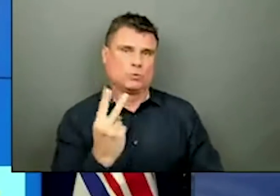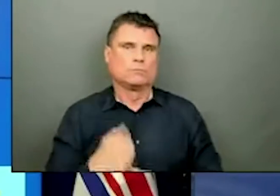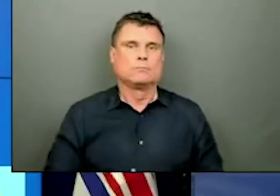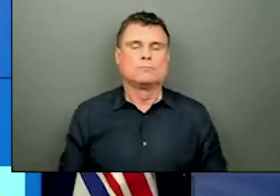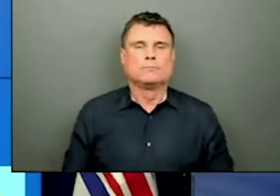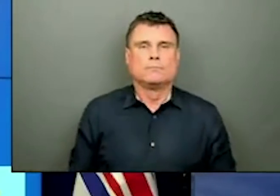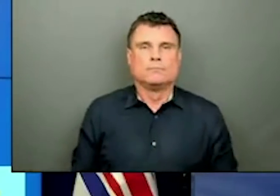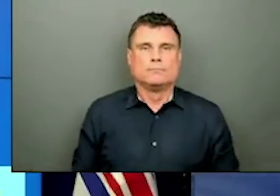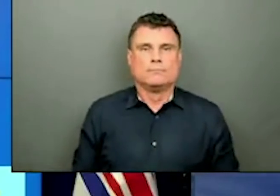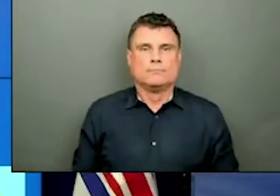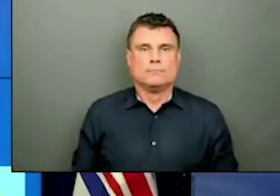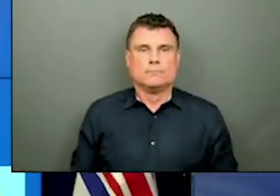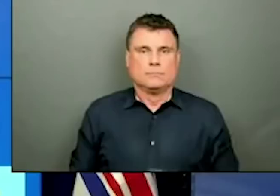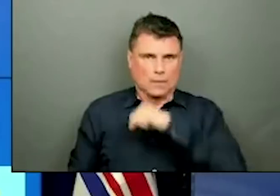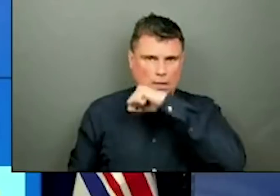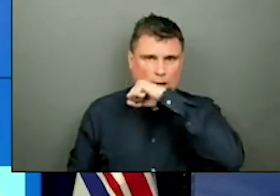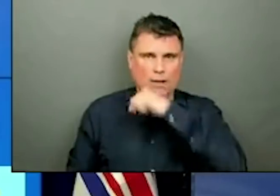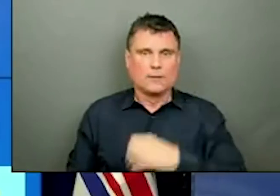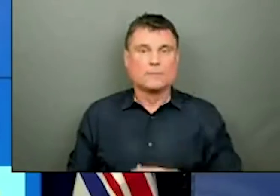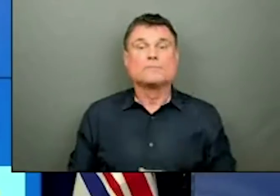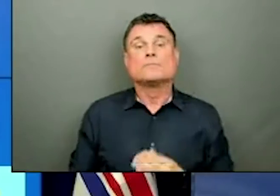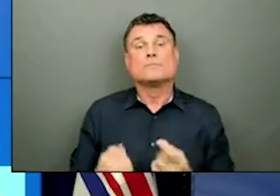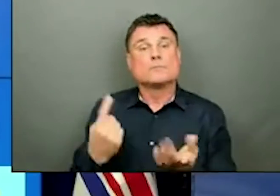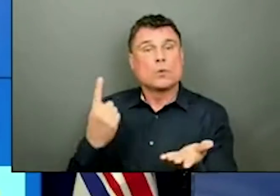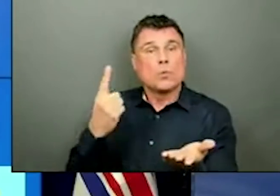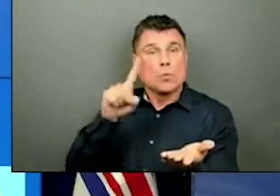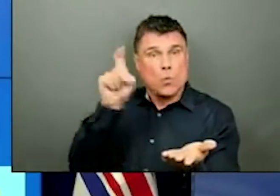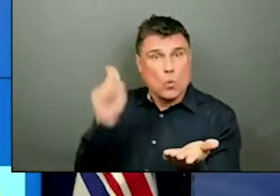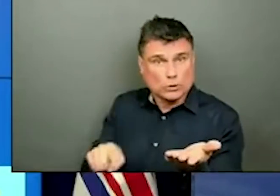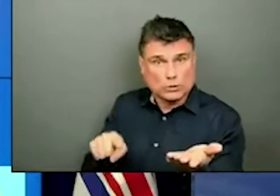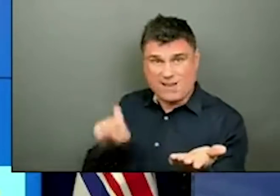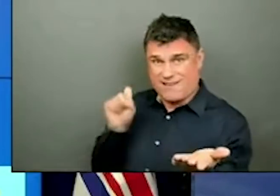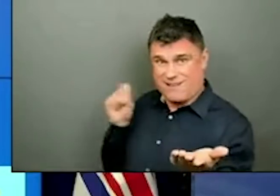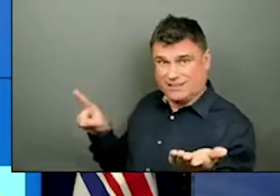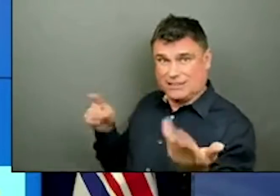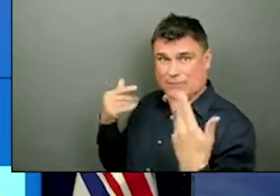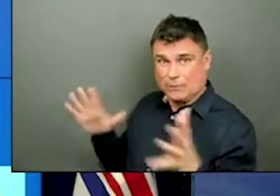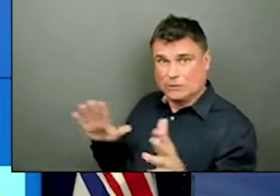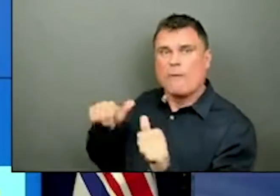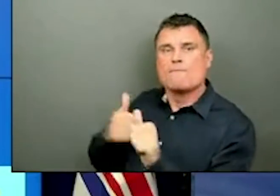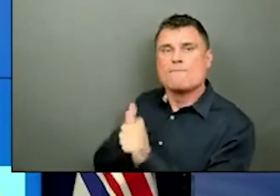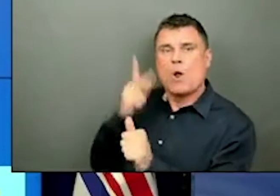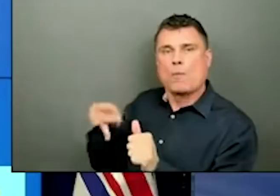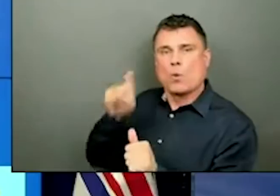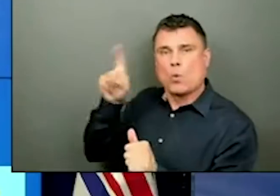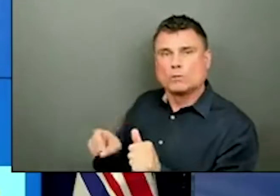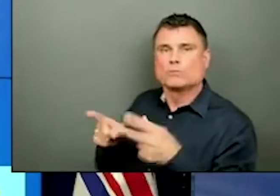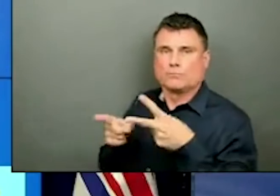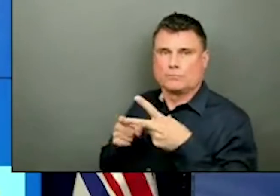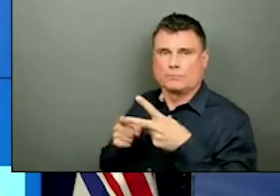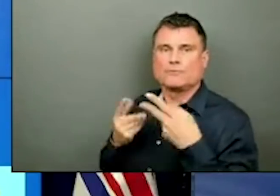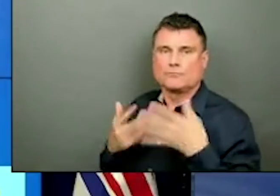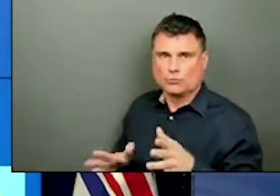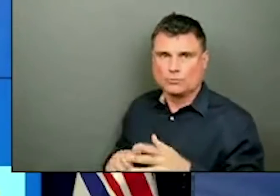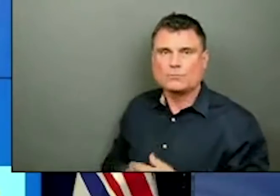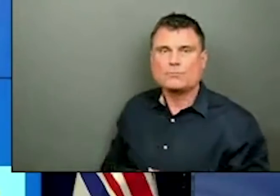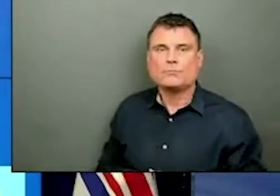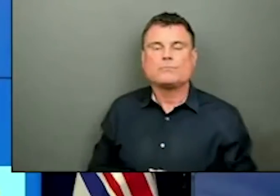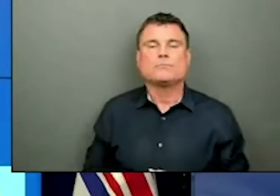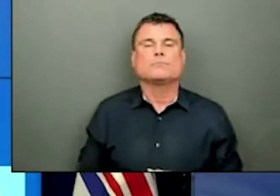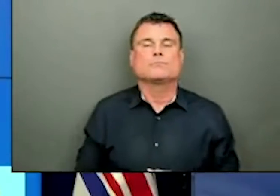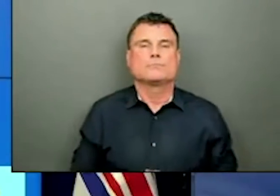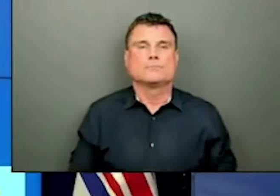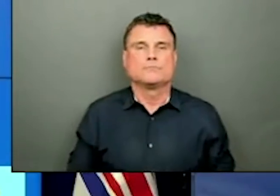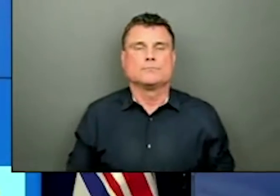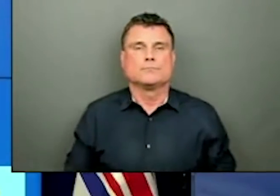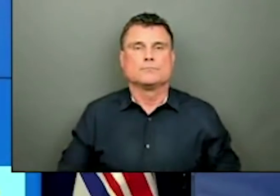to ask one question and one follow-up. As a reminder, please unmute your phones. Once you've queued up, you will not be audible until we